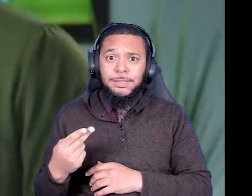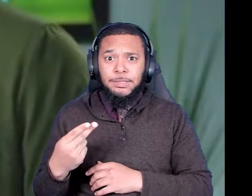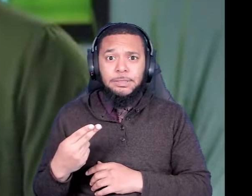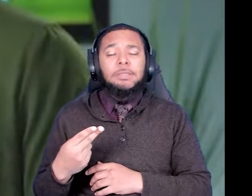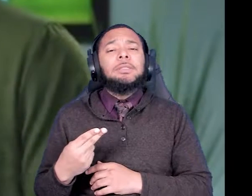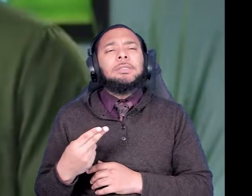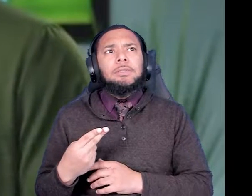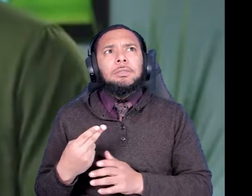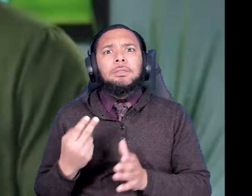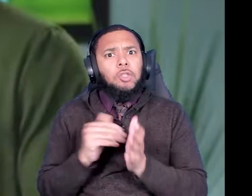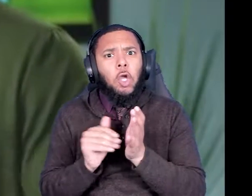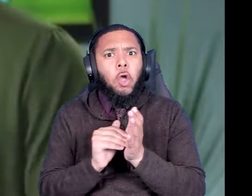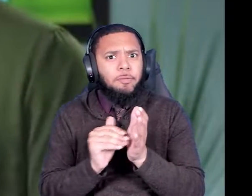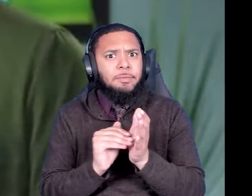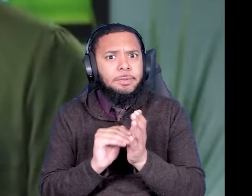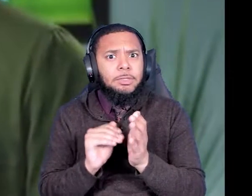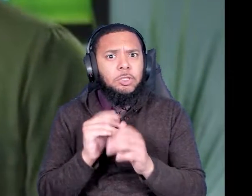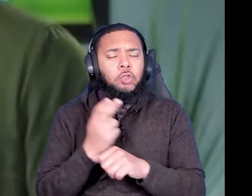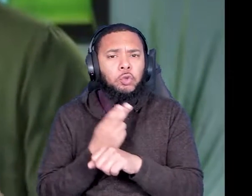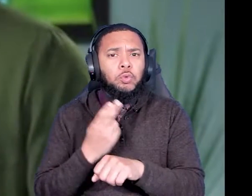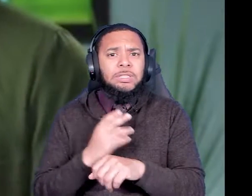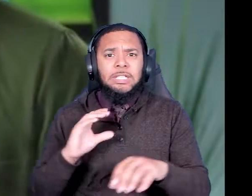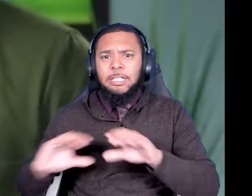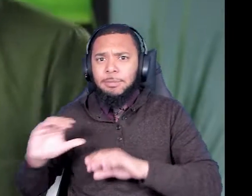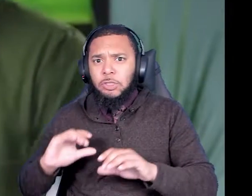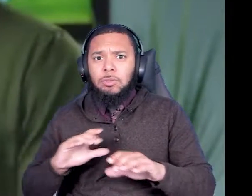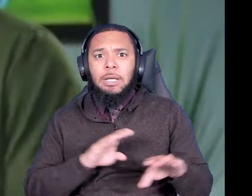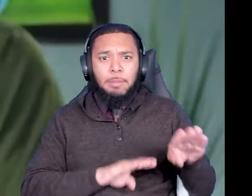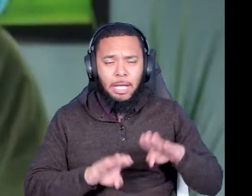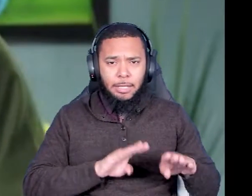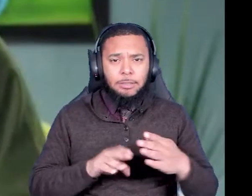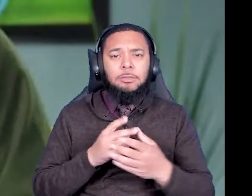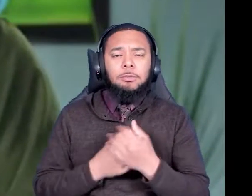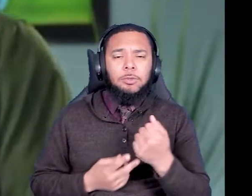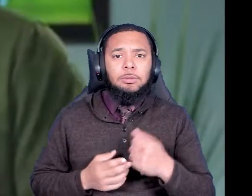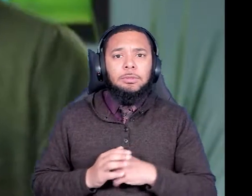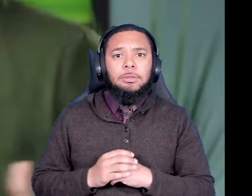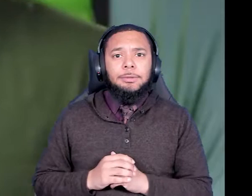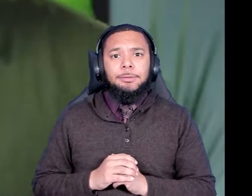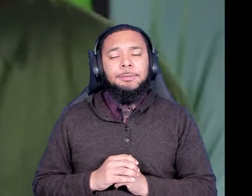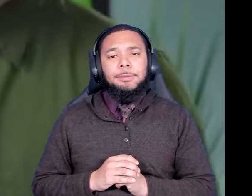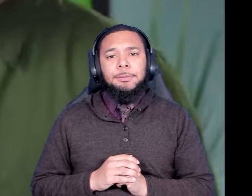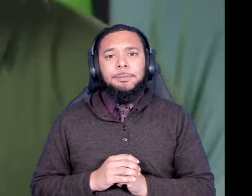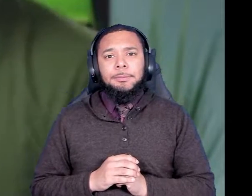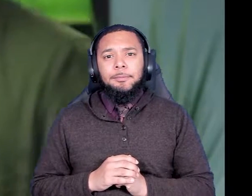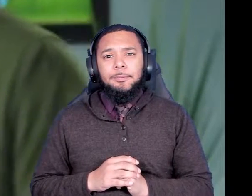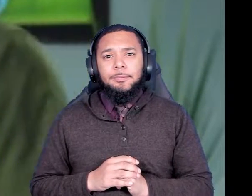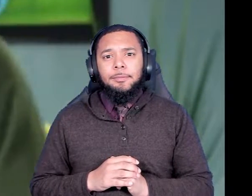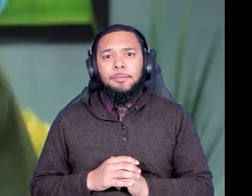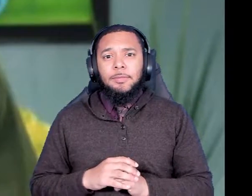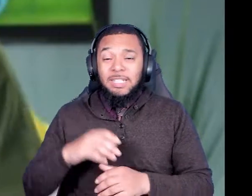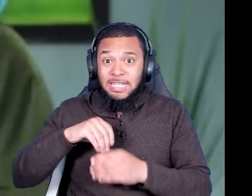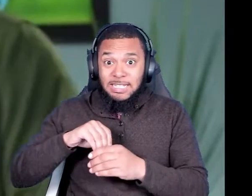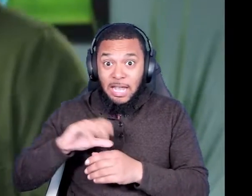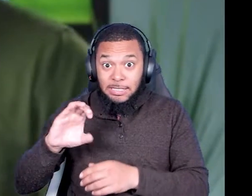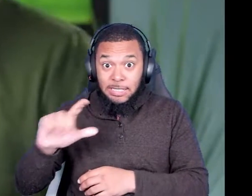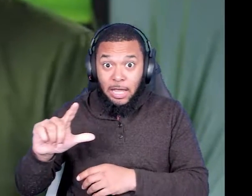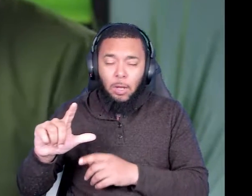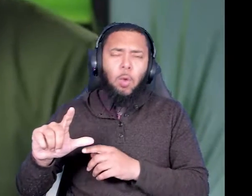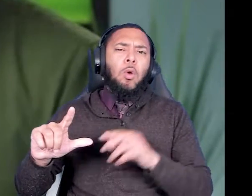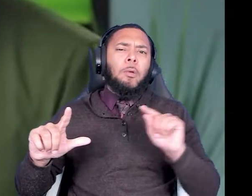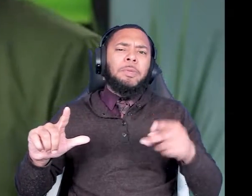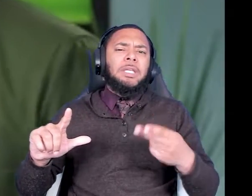lot in chemistry and in biology, and it plays a really important role, especially within our cells, and we'll talk about that a little bit